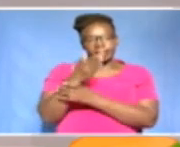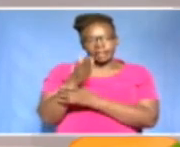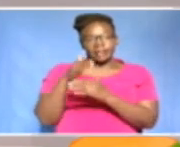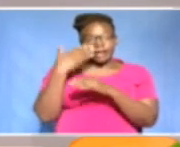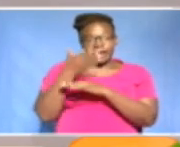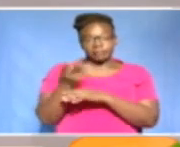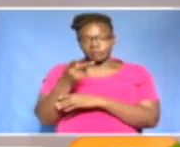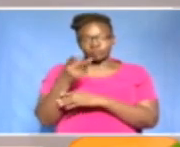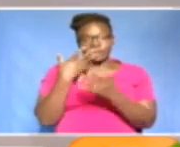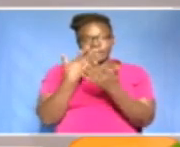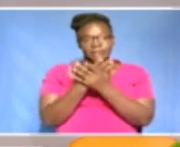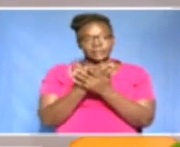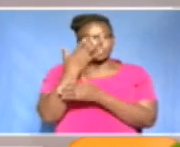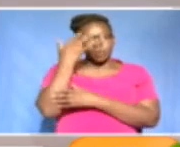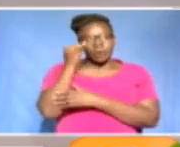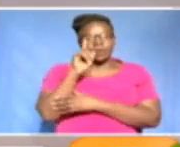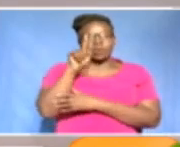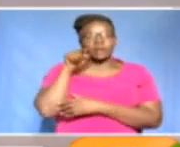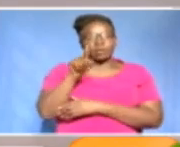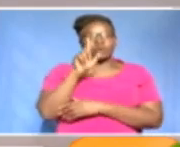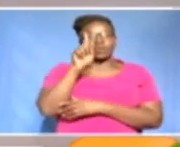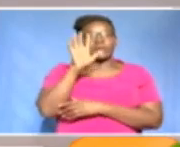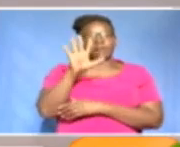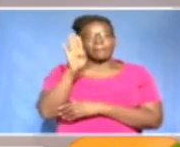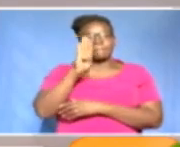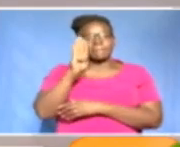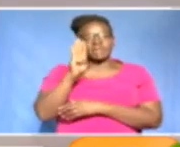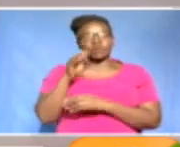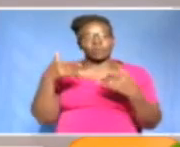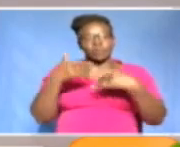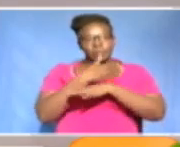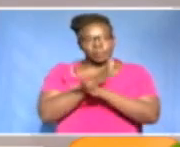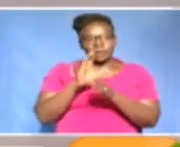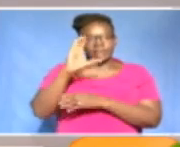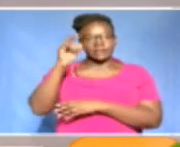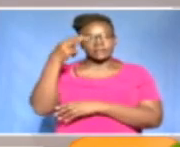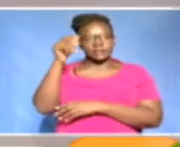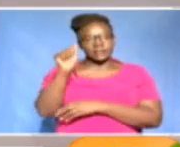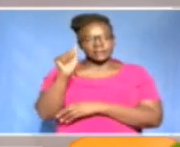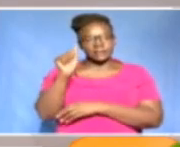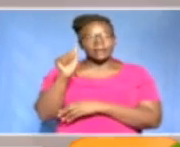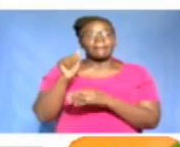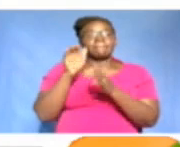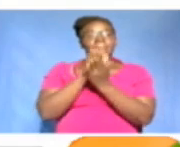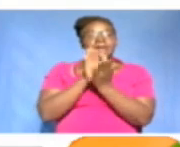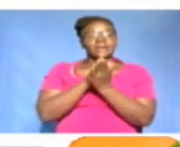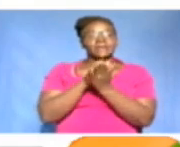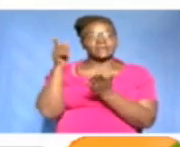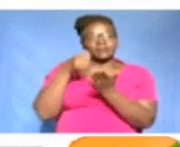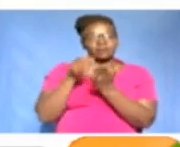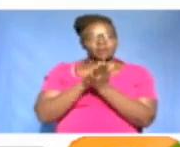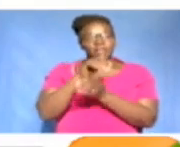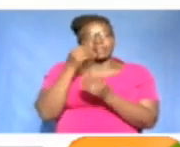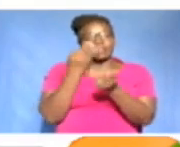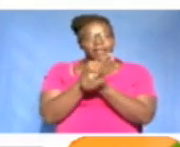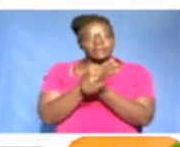were arrested in connection to a 1.15 billion shilling fraud at Chase Bank. The couple were among 13 other persons charged last